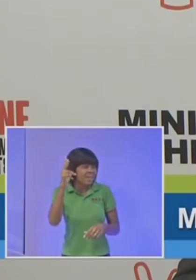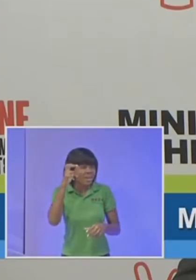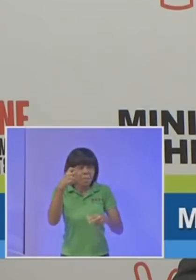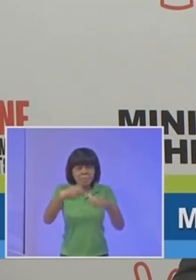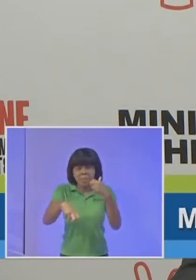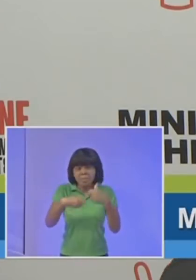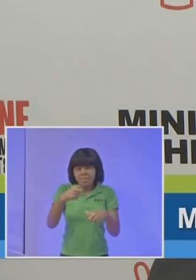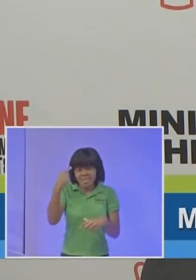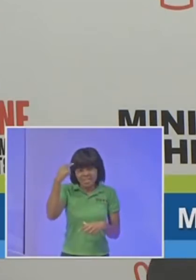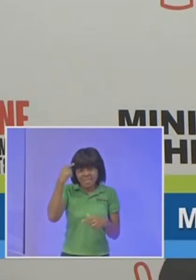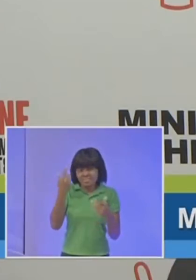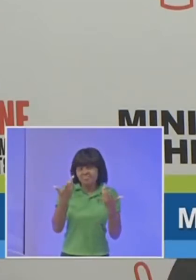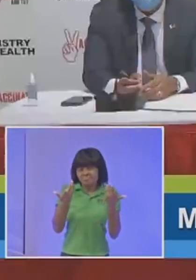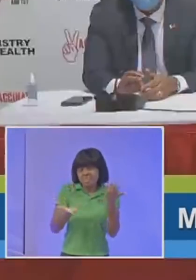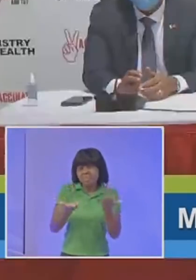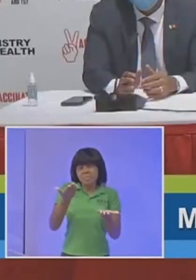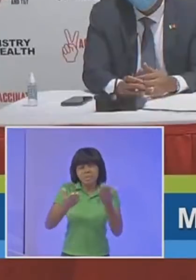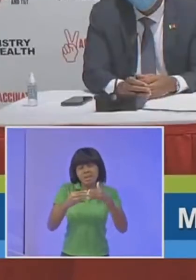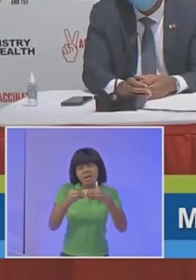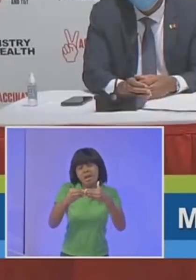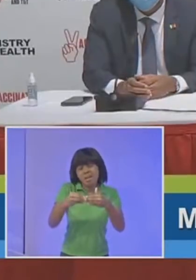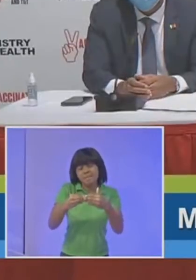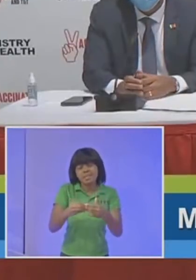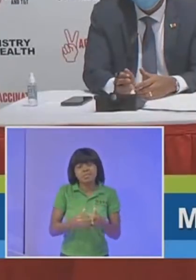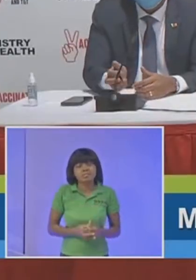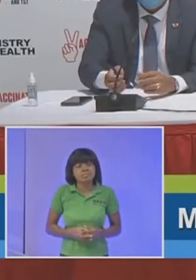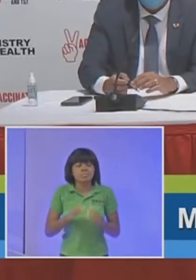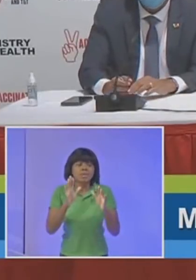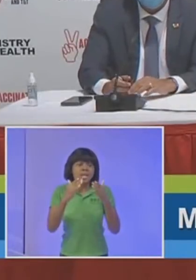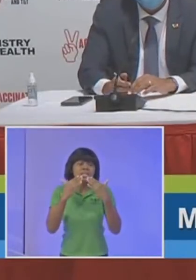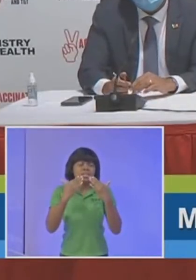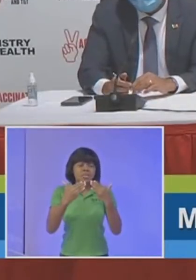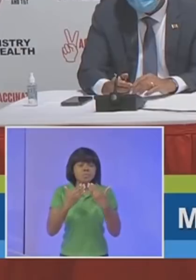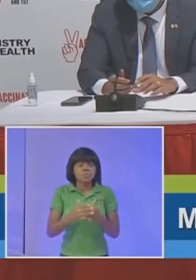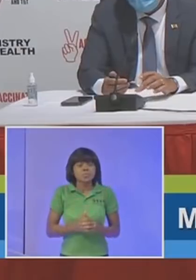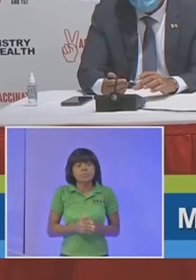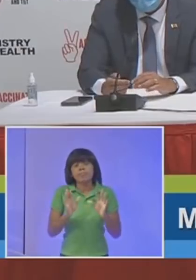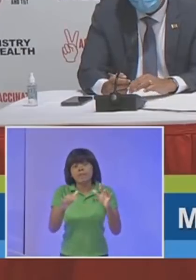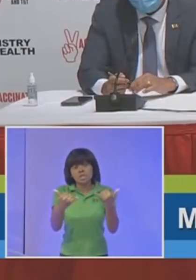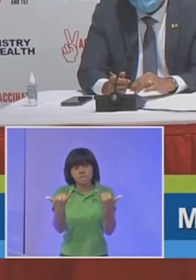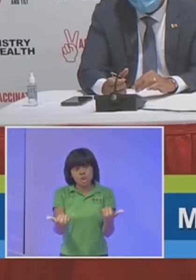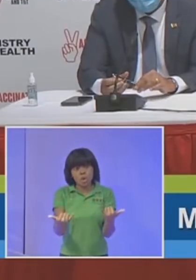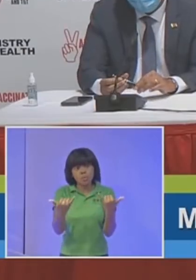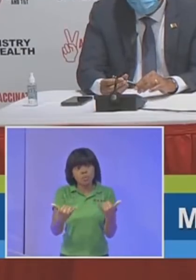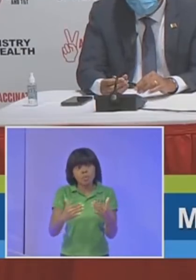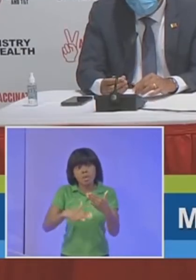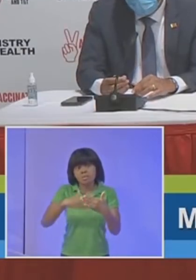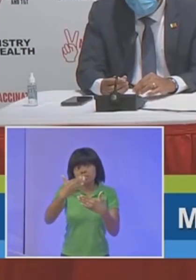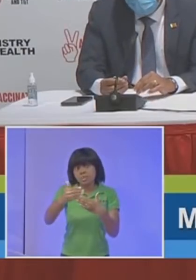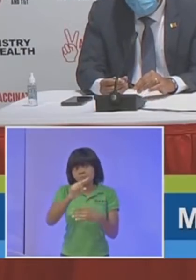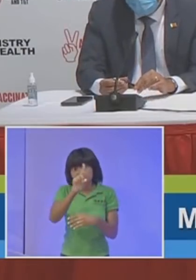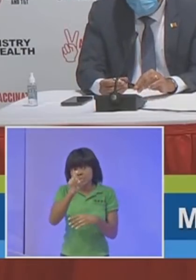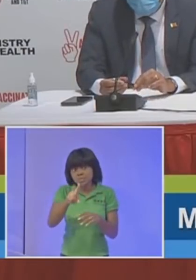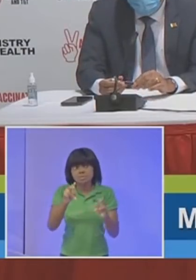being applied there. Thank you, Joel. Thank you. Let's go to Newsday, Mr. Chantak. Let's go to Newsday,